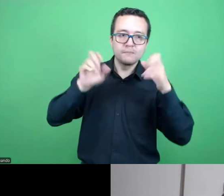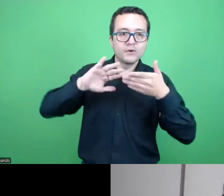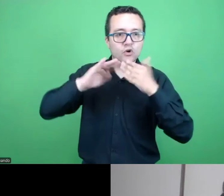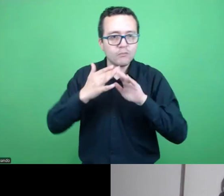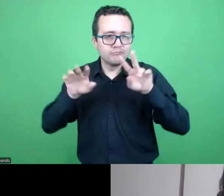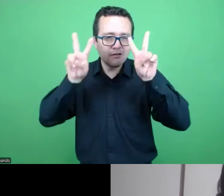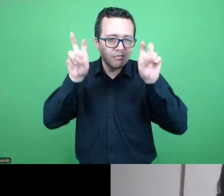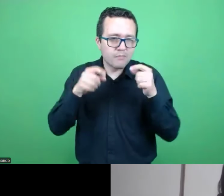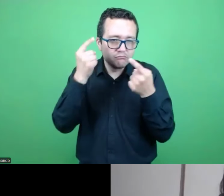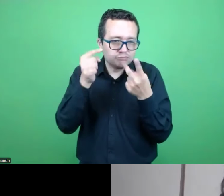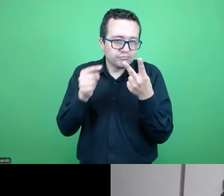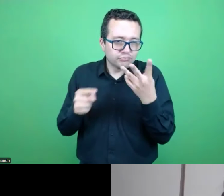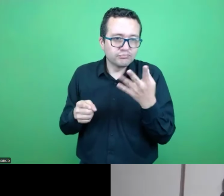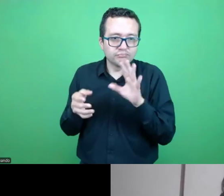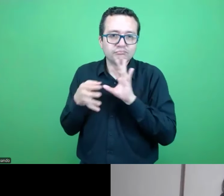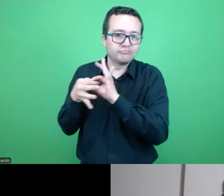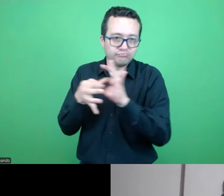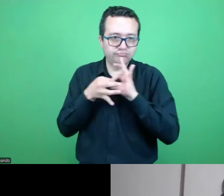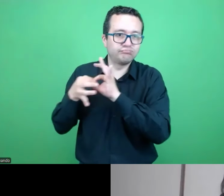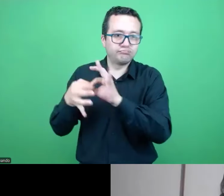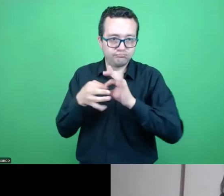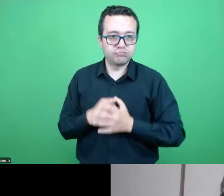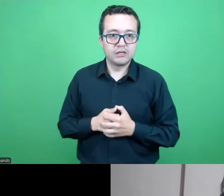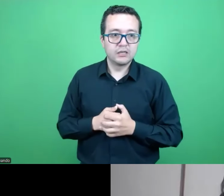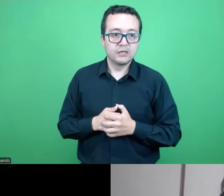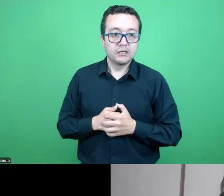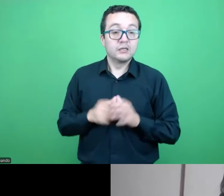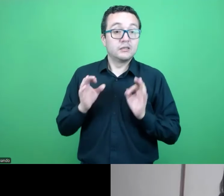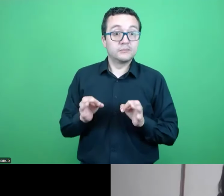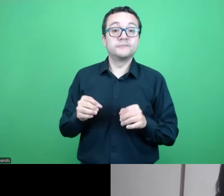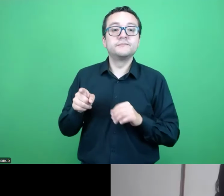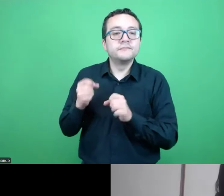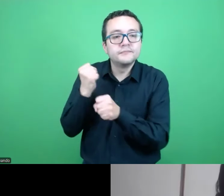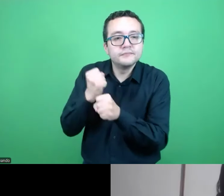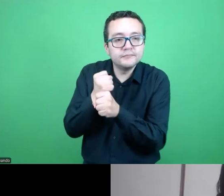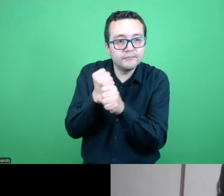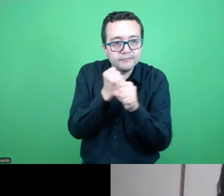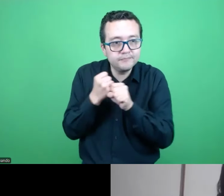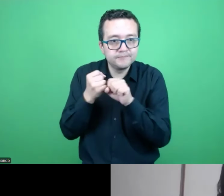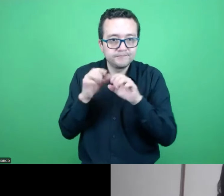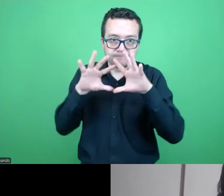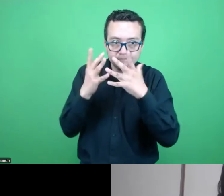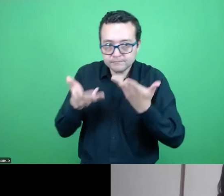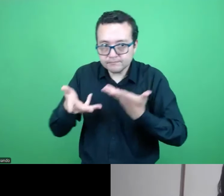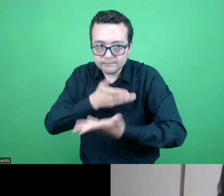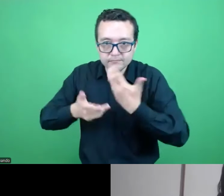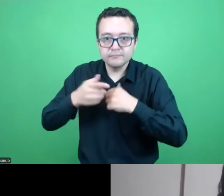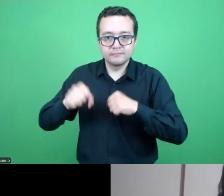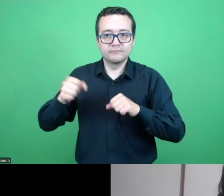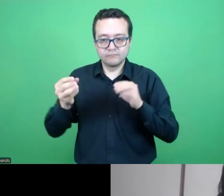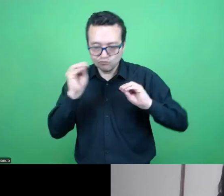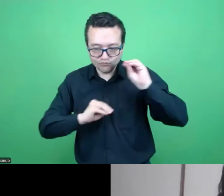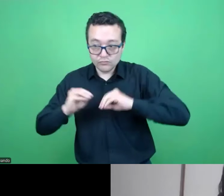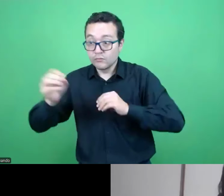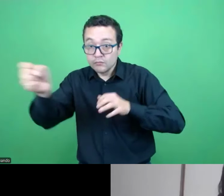with disabilities were part of the development of those tools. So yes, in a bigger picture, UNICEF is